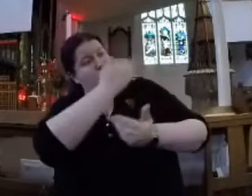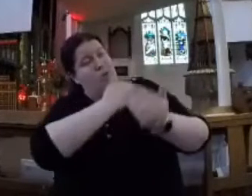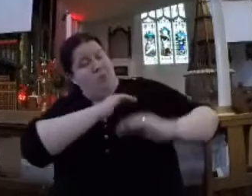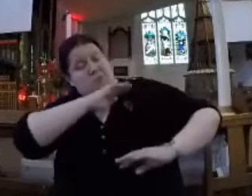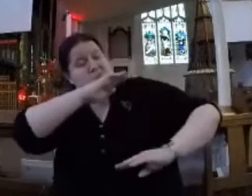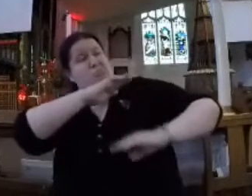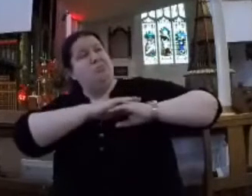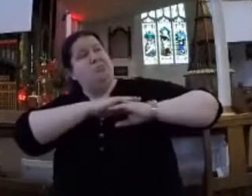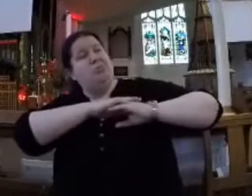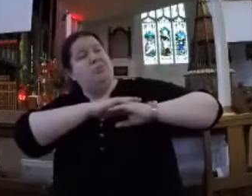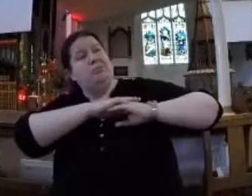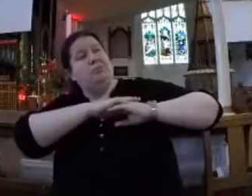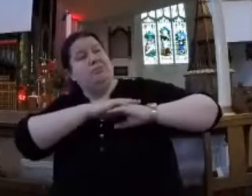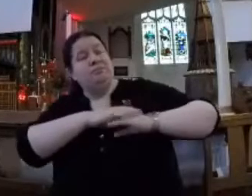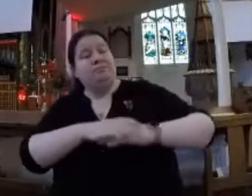the fullness of God.